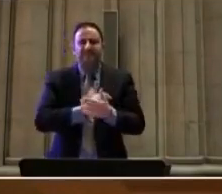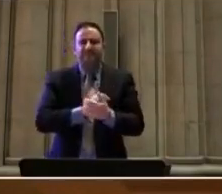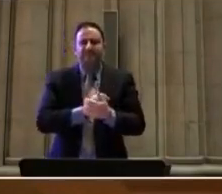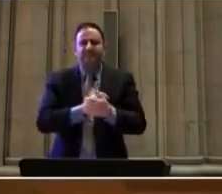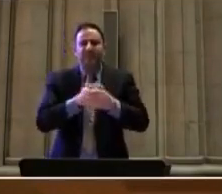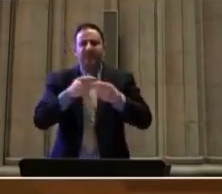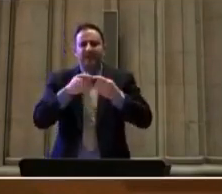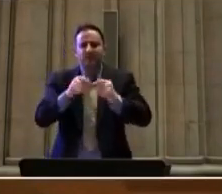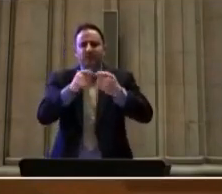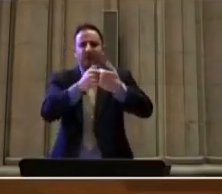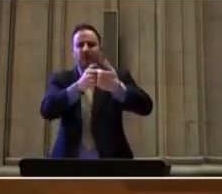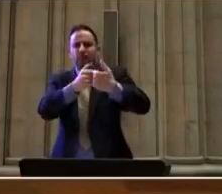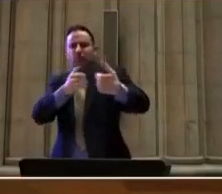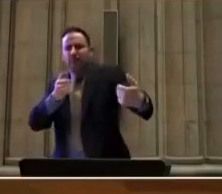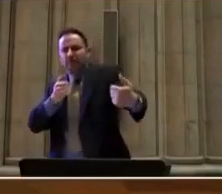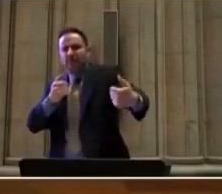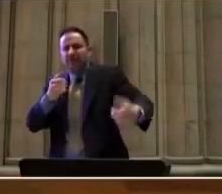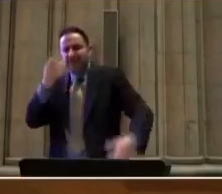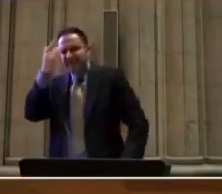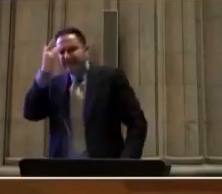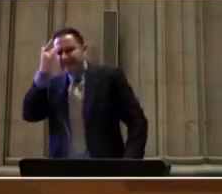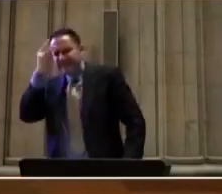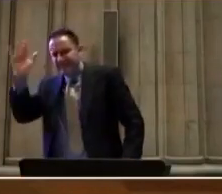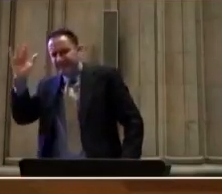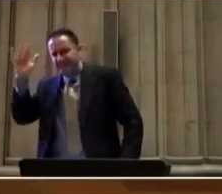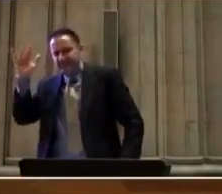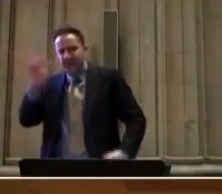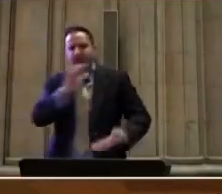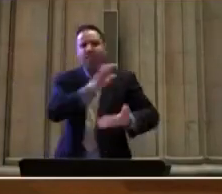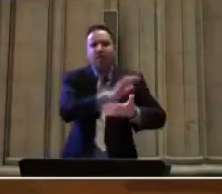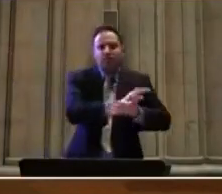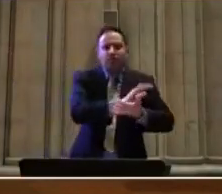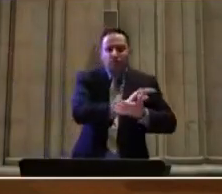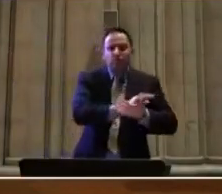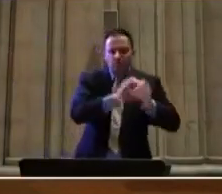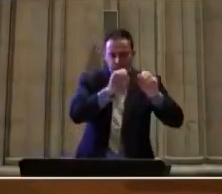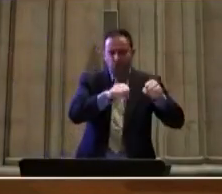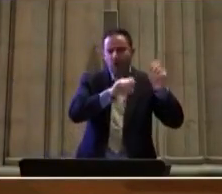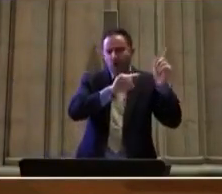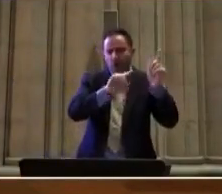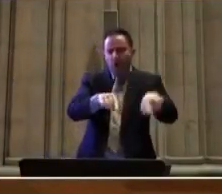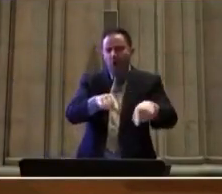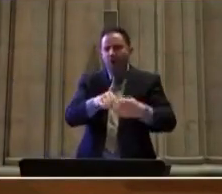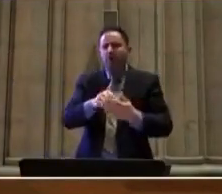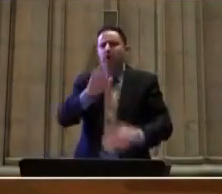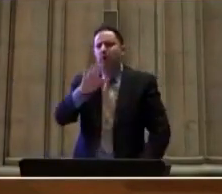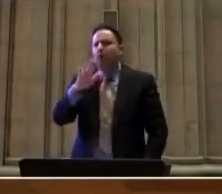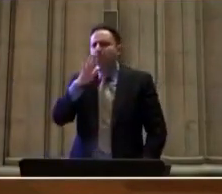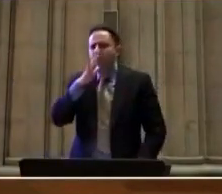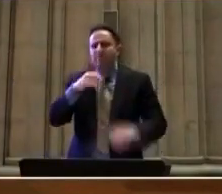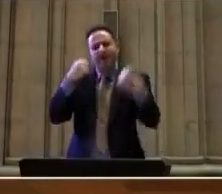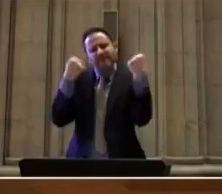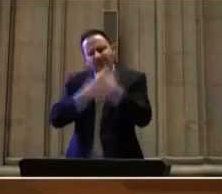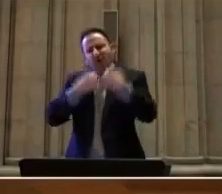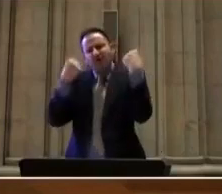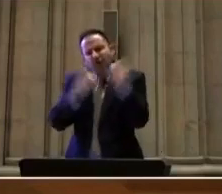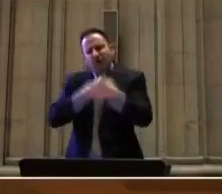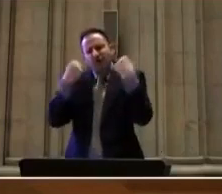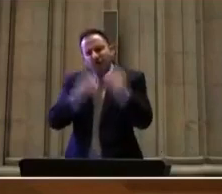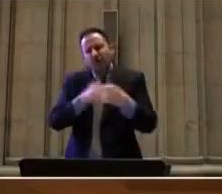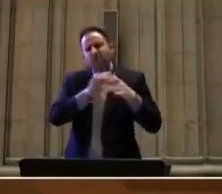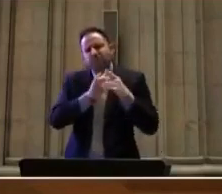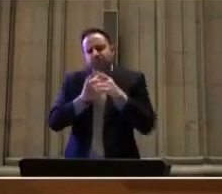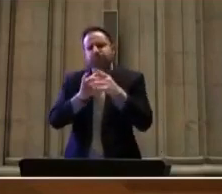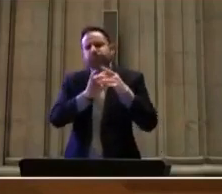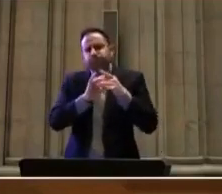breach between the intelligence you had and the school you could attend. Your mother fought and organized because